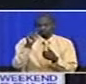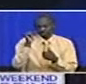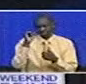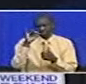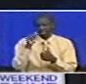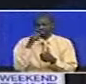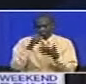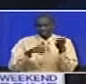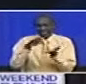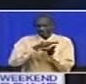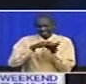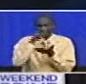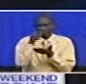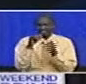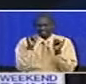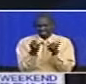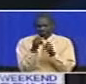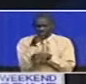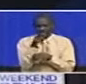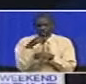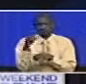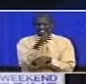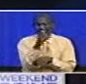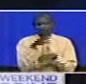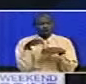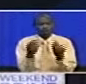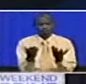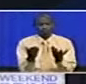the basics of this new phenomenon of digital broadcast.